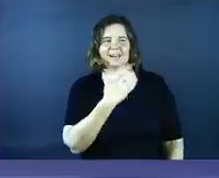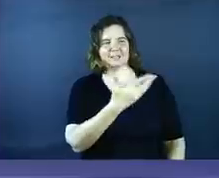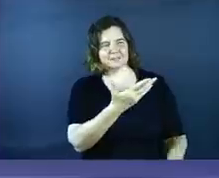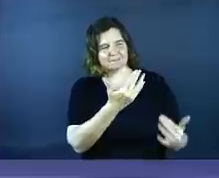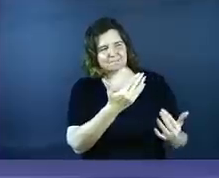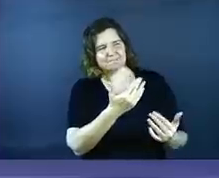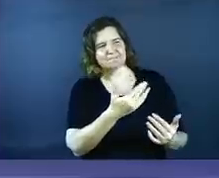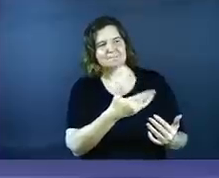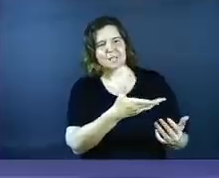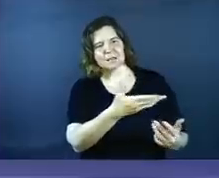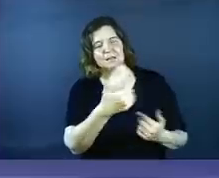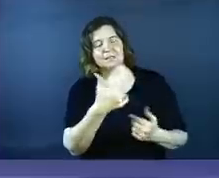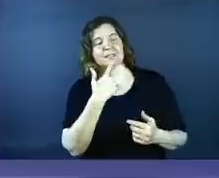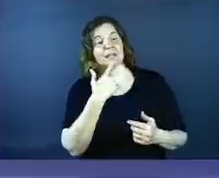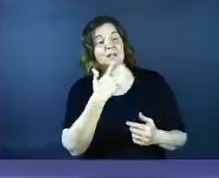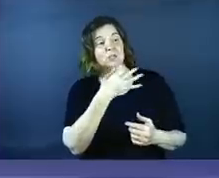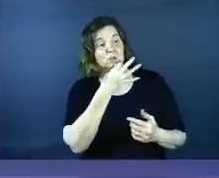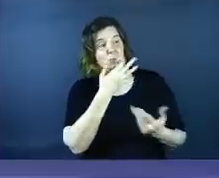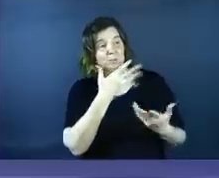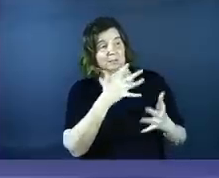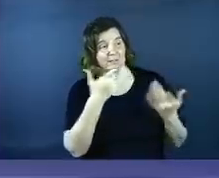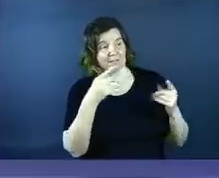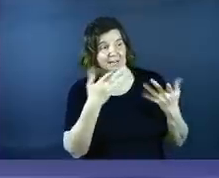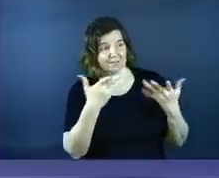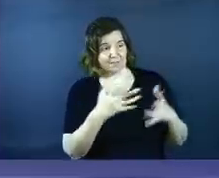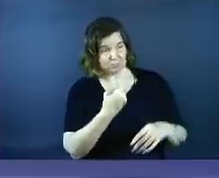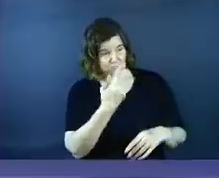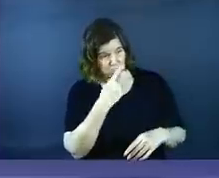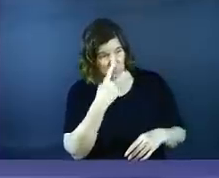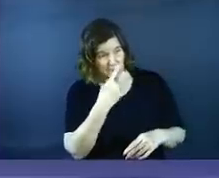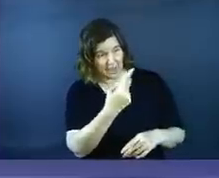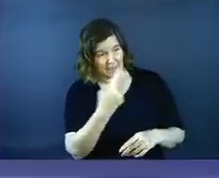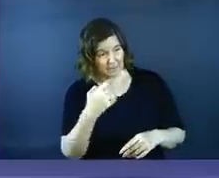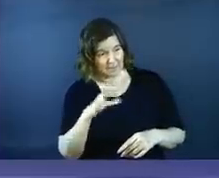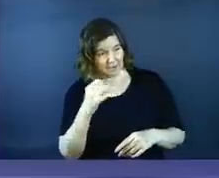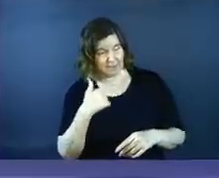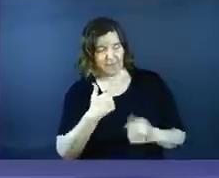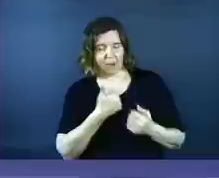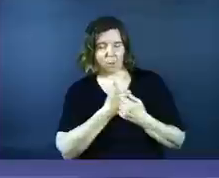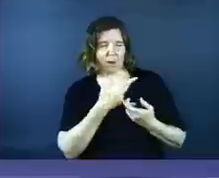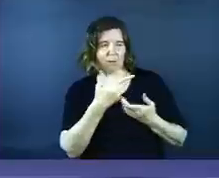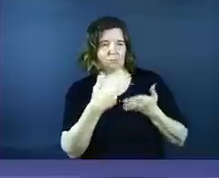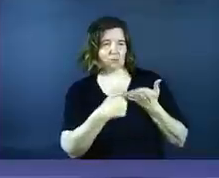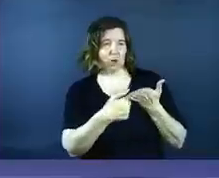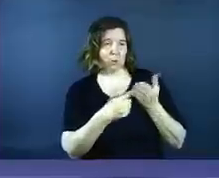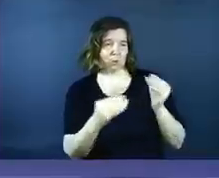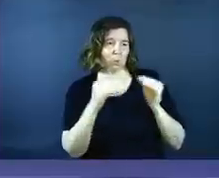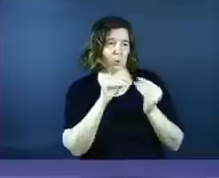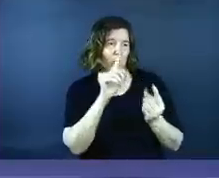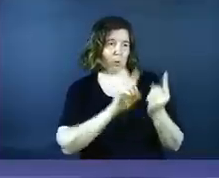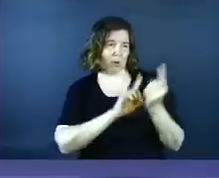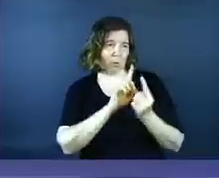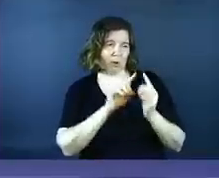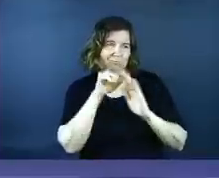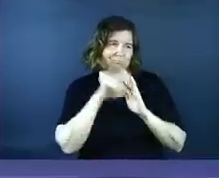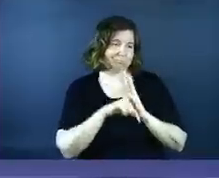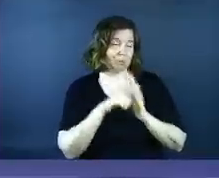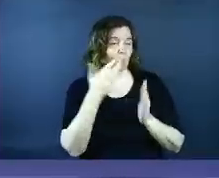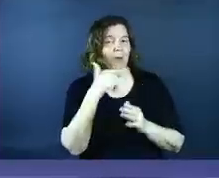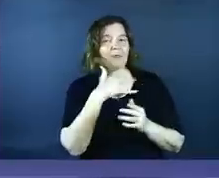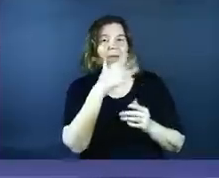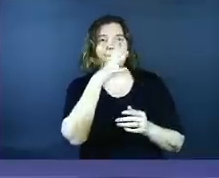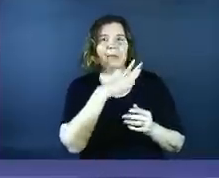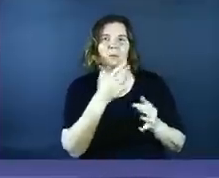him up closer to the stage. And he says, as soon as the event is done, would you please come and find me? I'd love to talk to you one-on-one. Because why? Because that